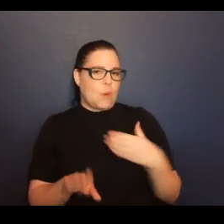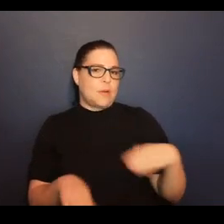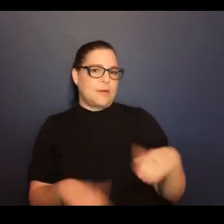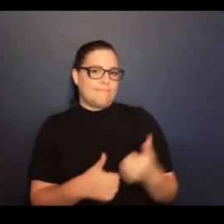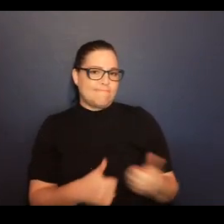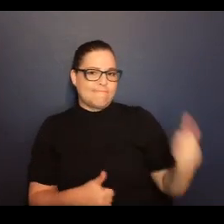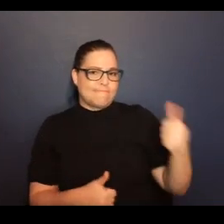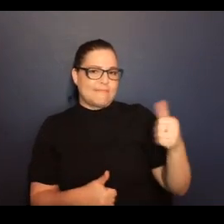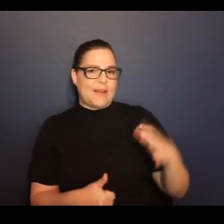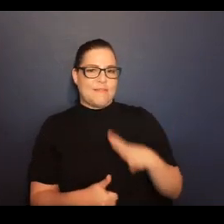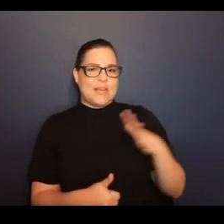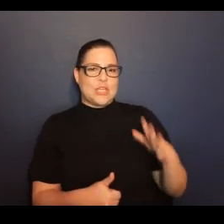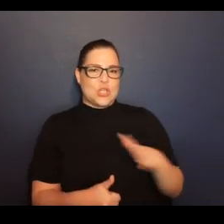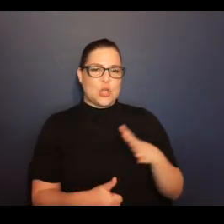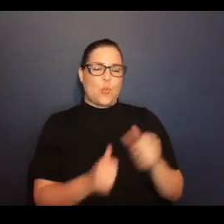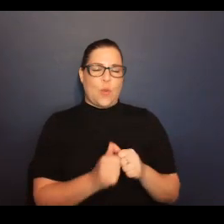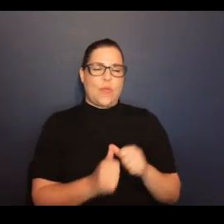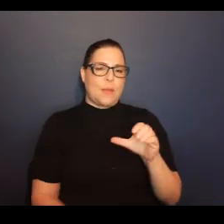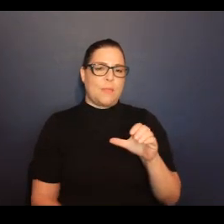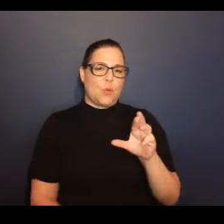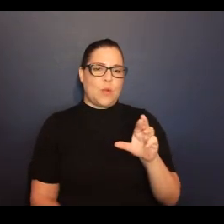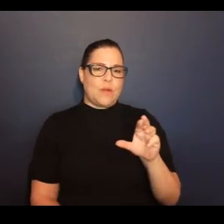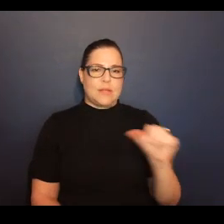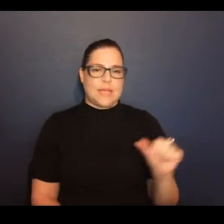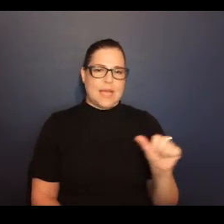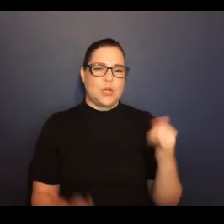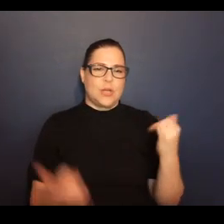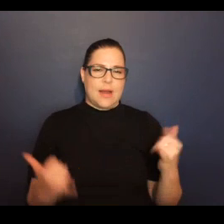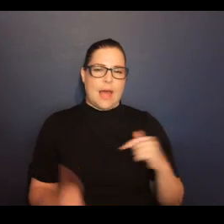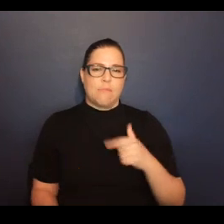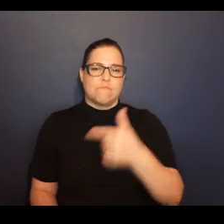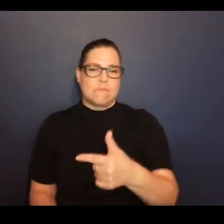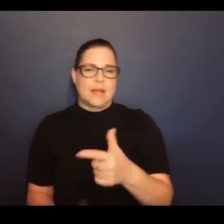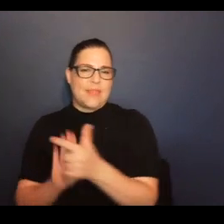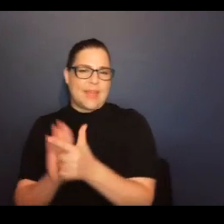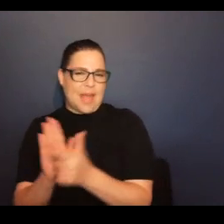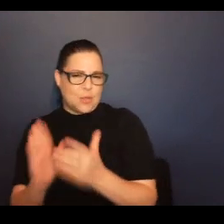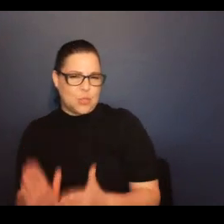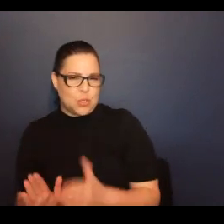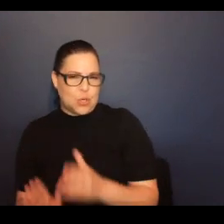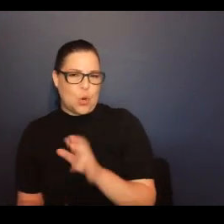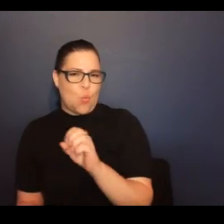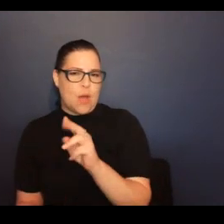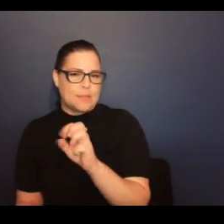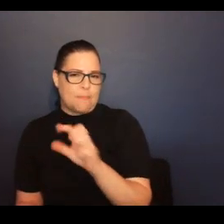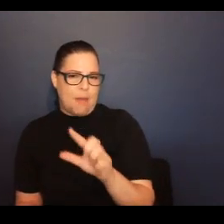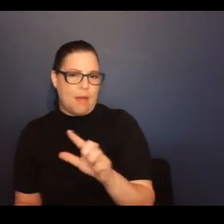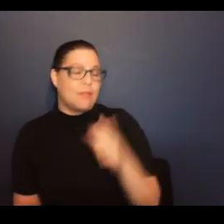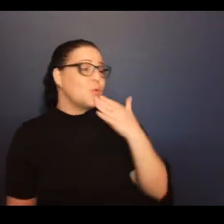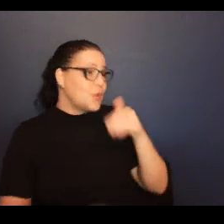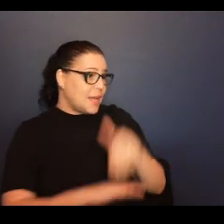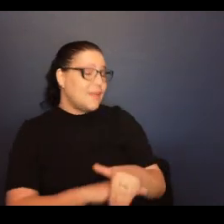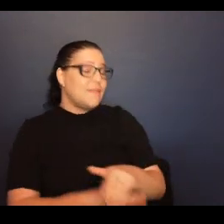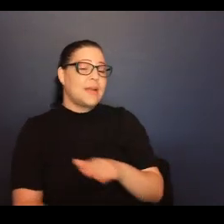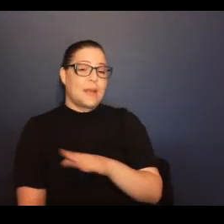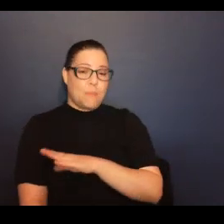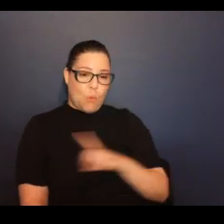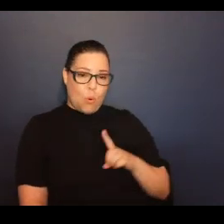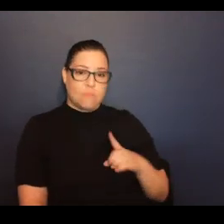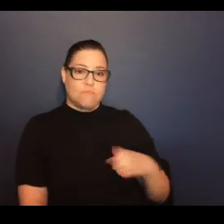of the Boyne Community Redevelopment Agency. And now I'm going to turn to our counsel, Ms. Rosmel. All right. Good evening, Board Chair and